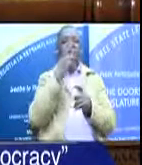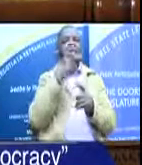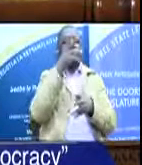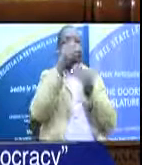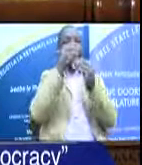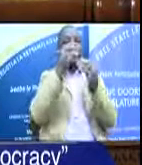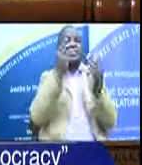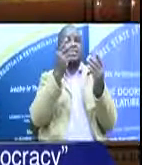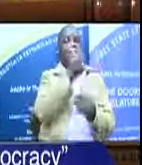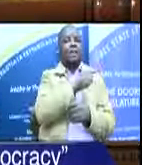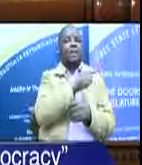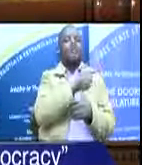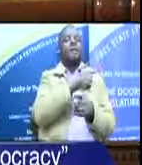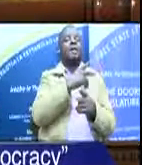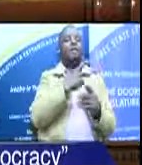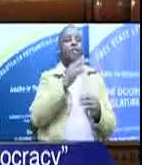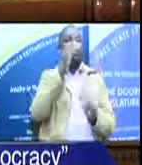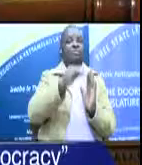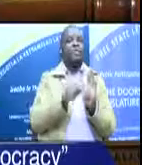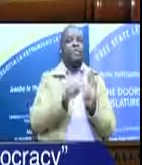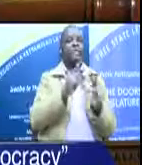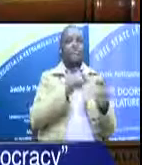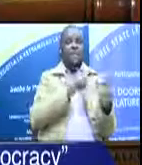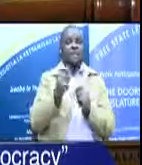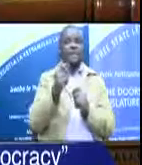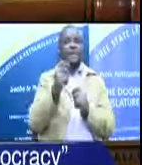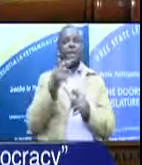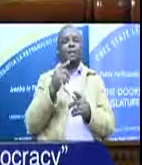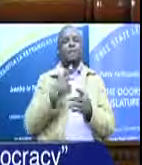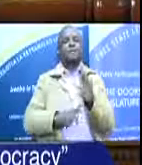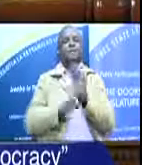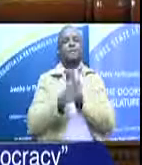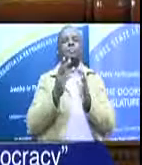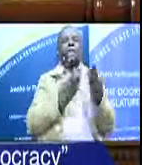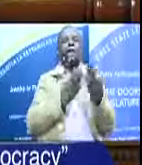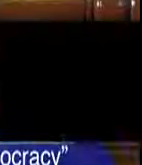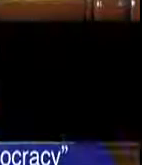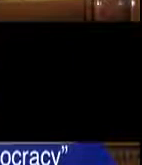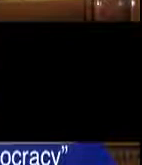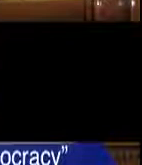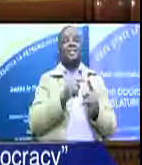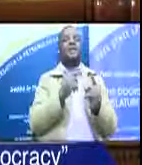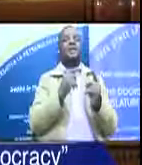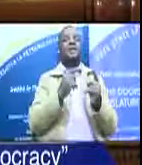to reduce tertiary referrals and improve access to specialized care services.